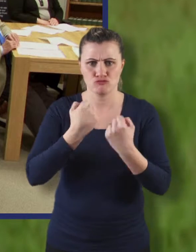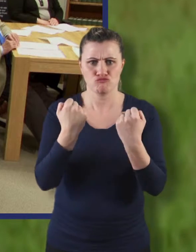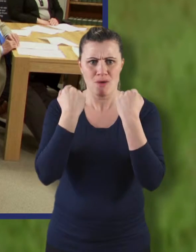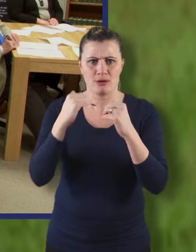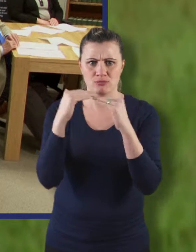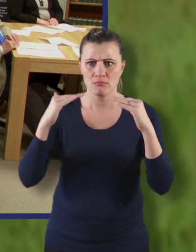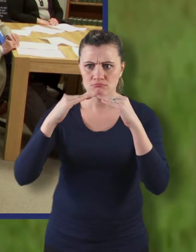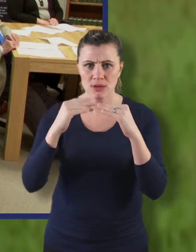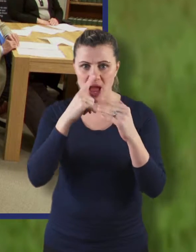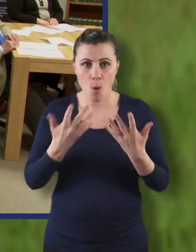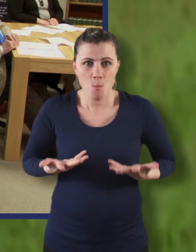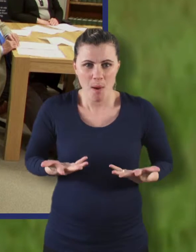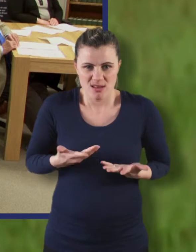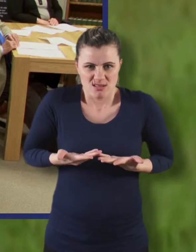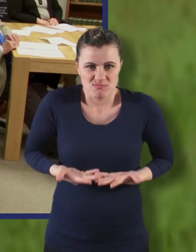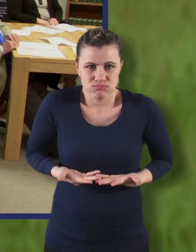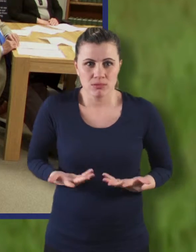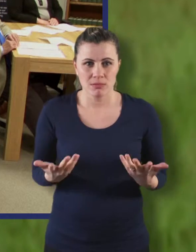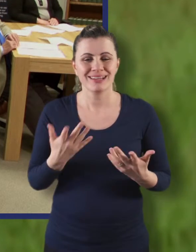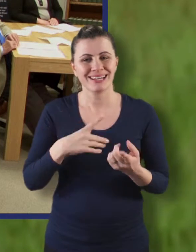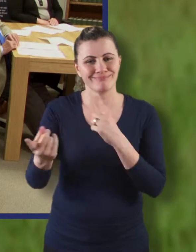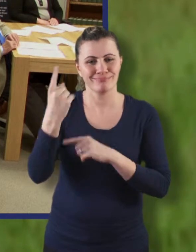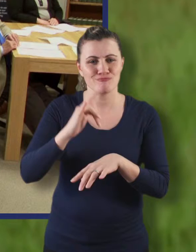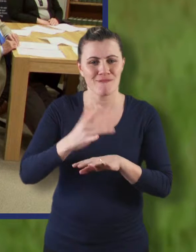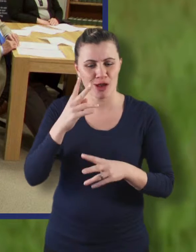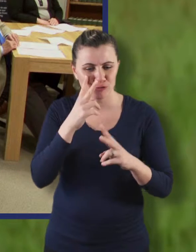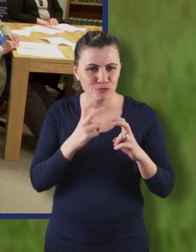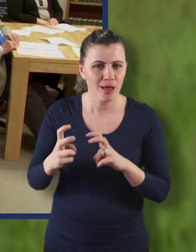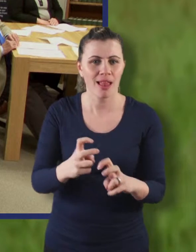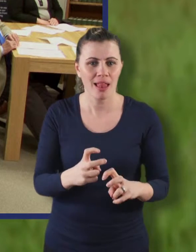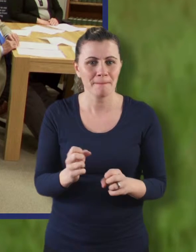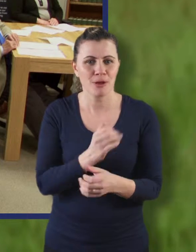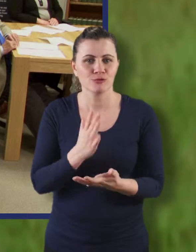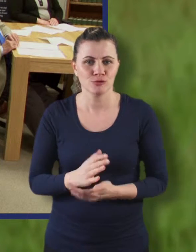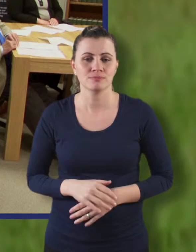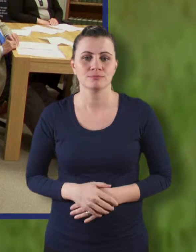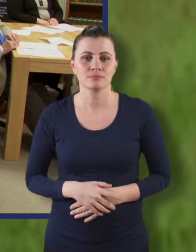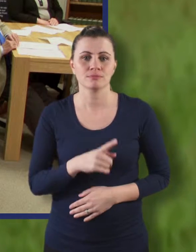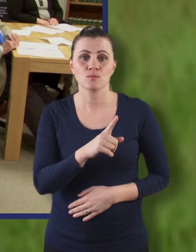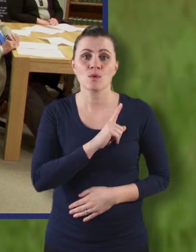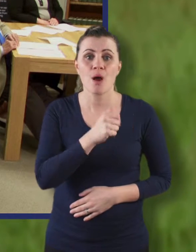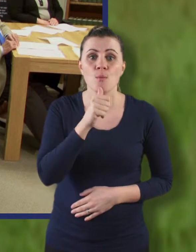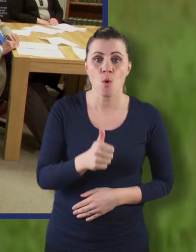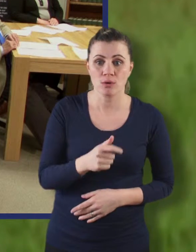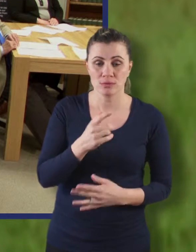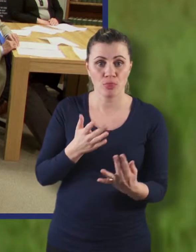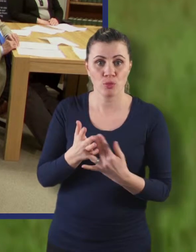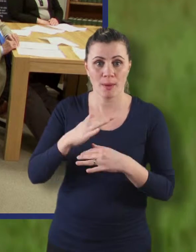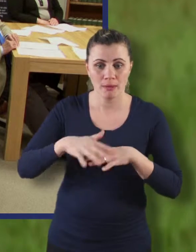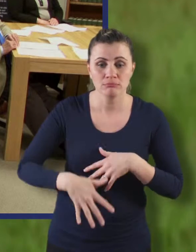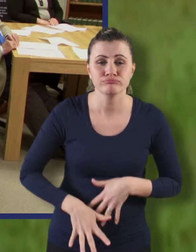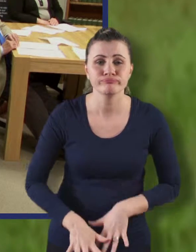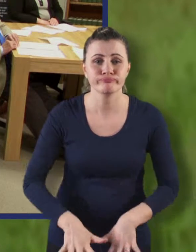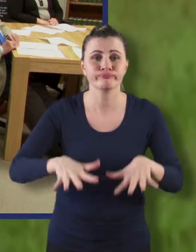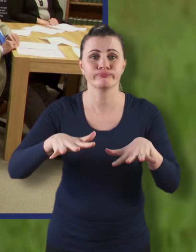archives can weigh a lot, so please seek professional advice when doing this. The main cause of water getting into a building is through poor maintenance of drains and